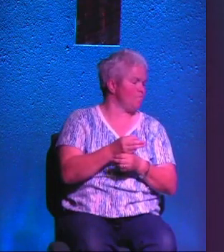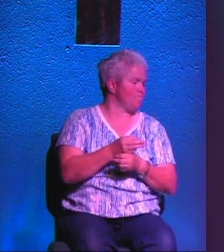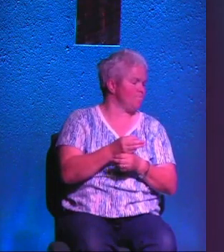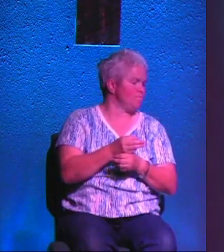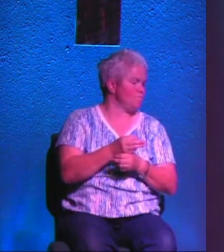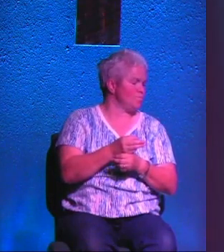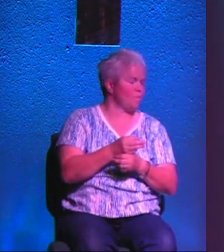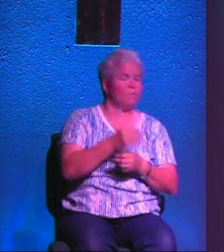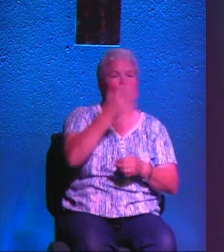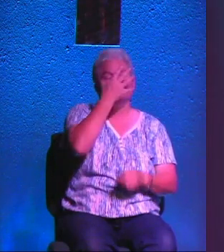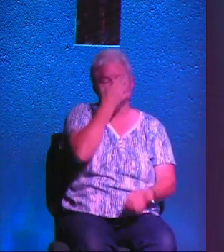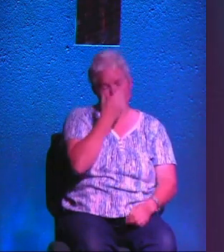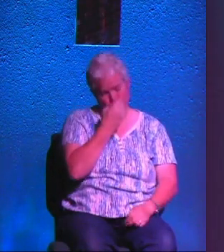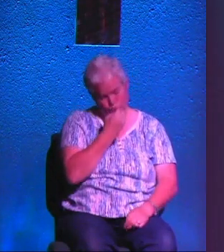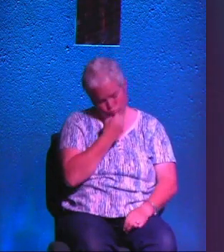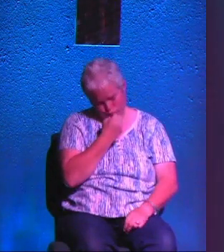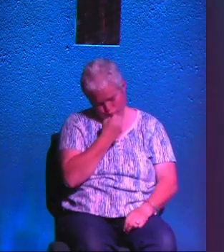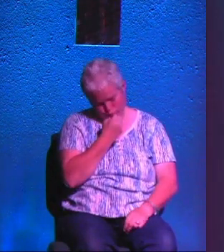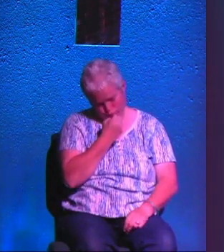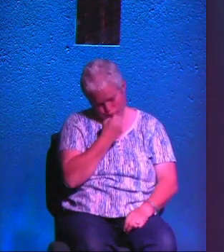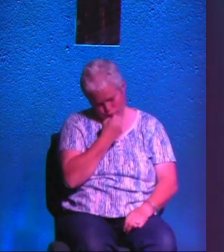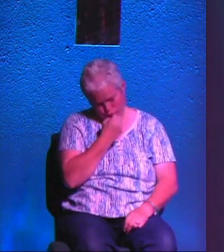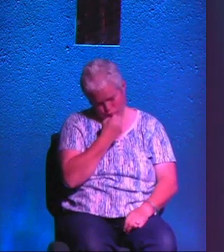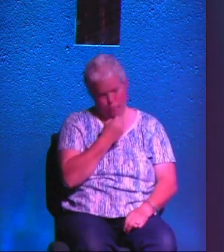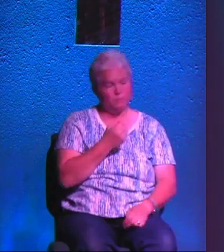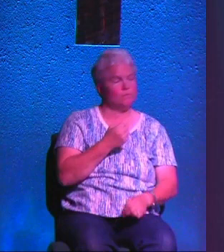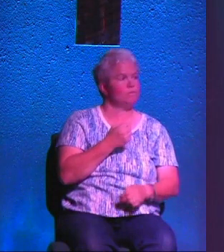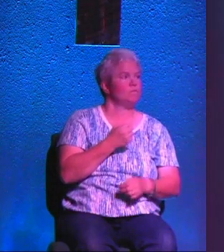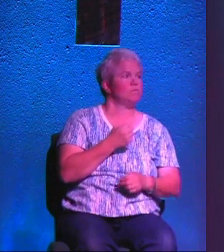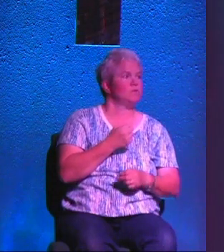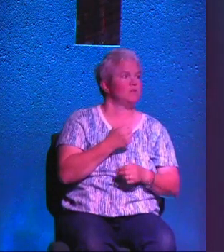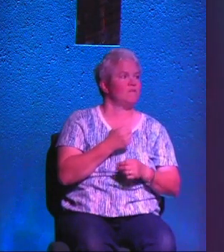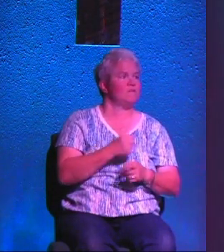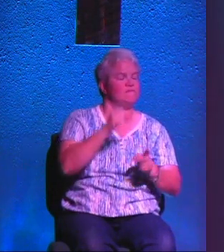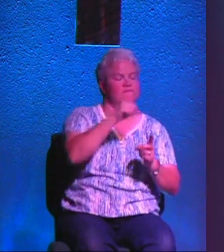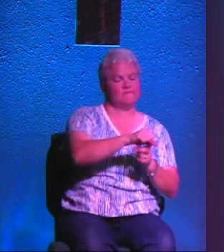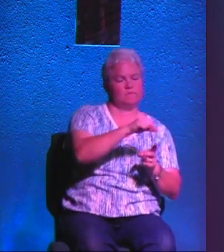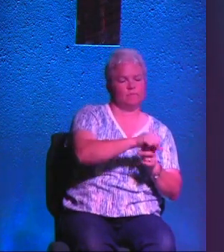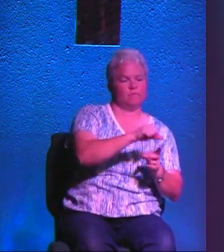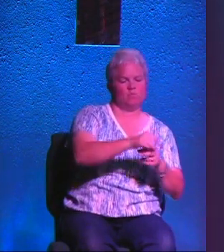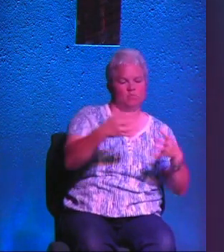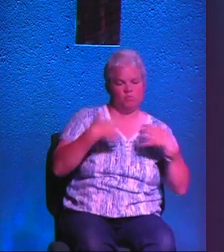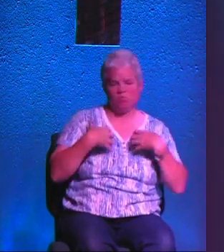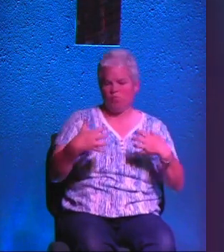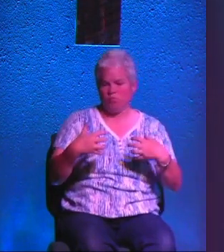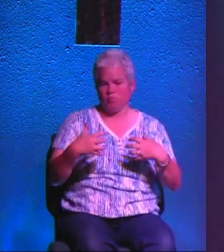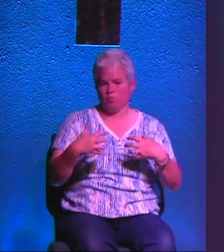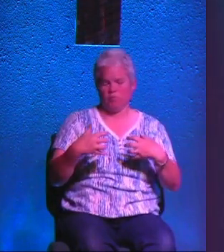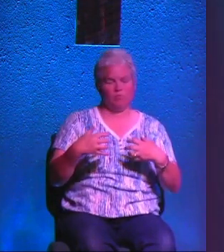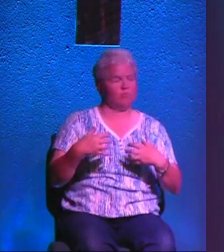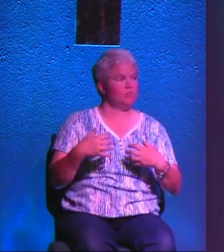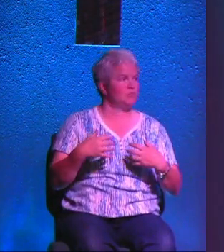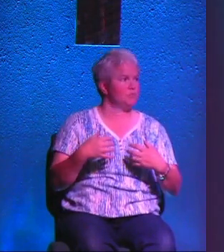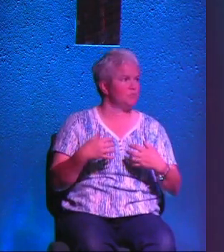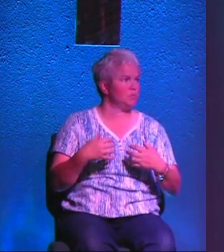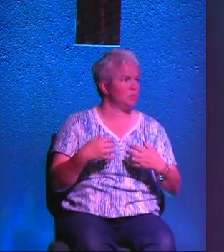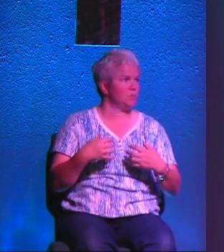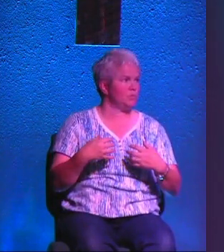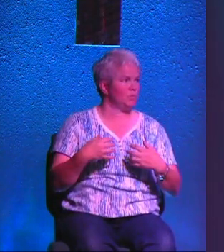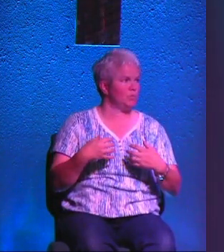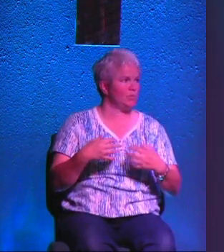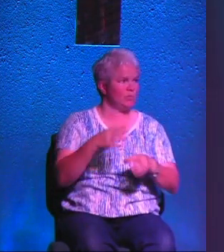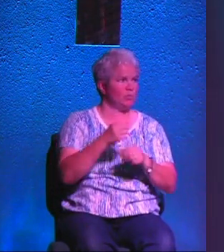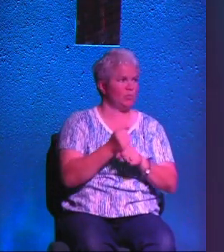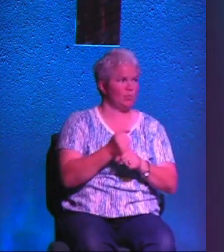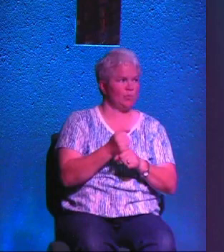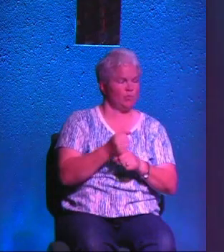to get past their depression. They need to get past the abuse, the anger, the fear, all of those things. They